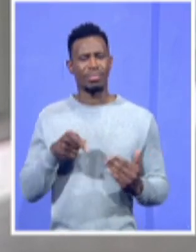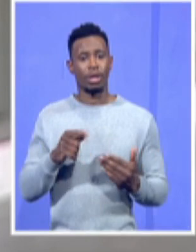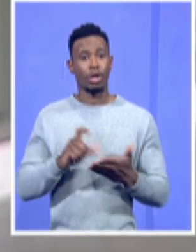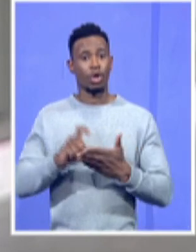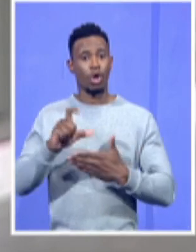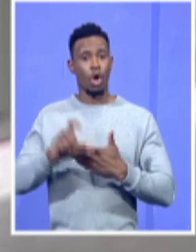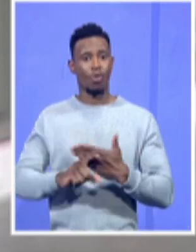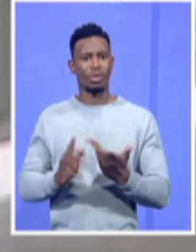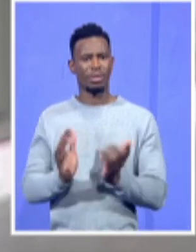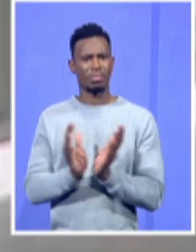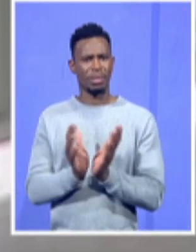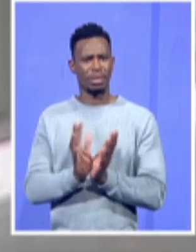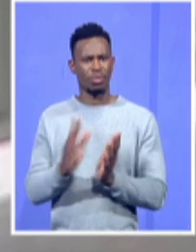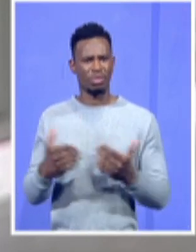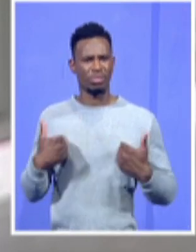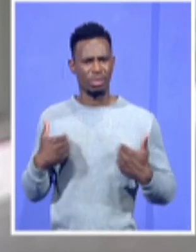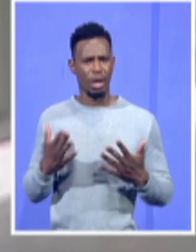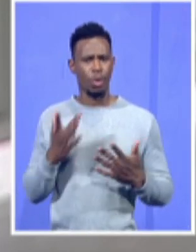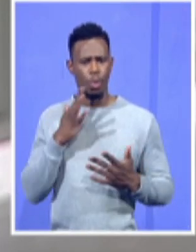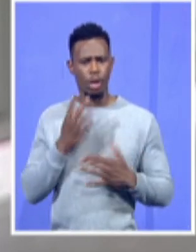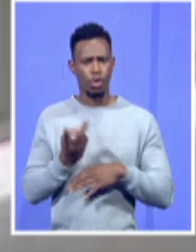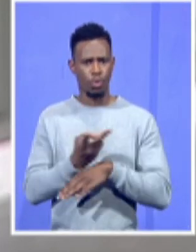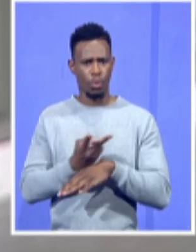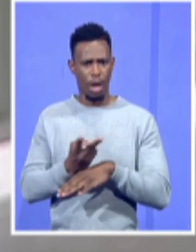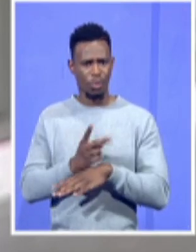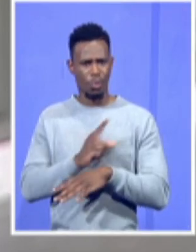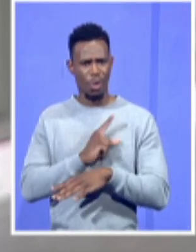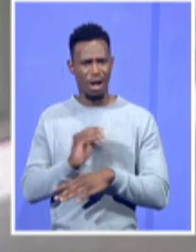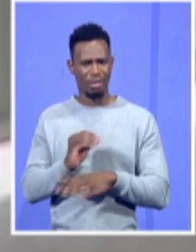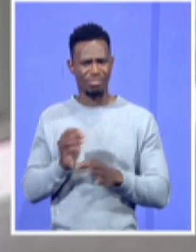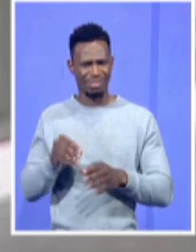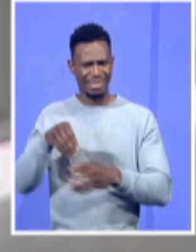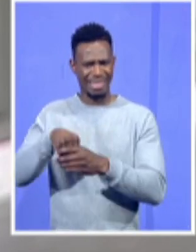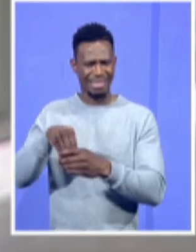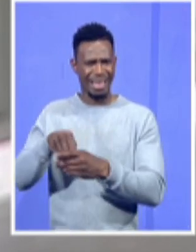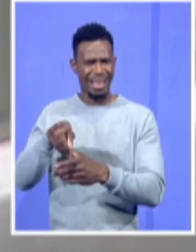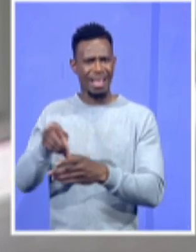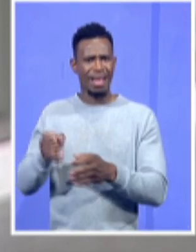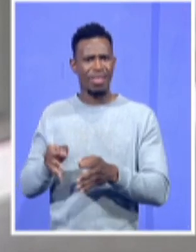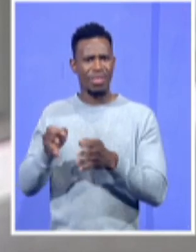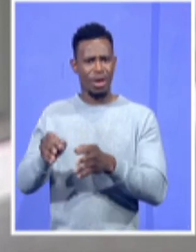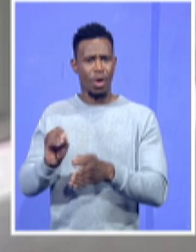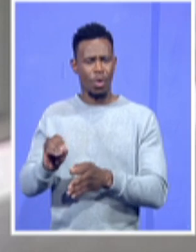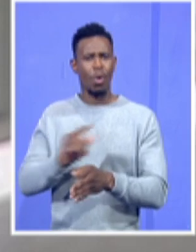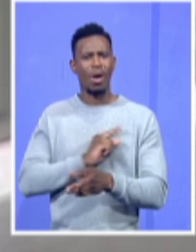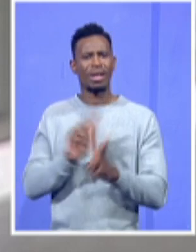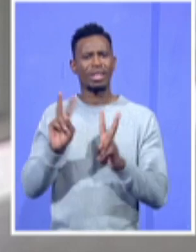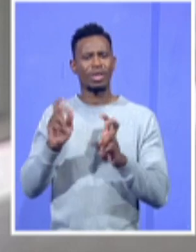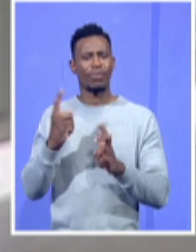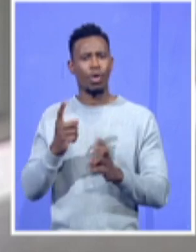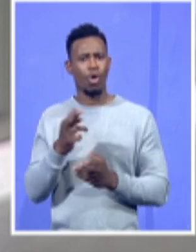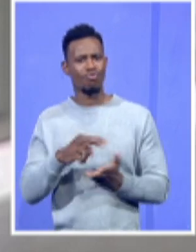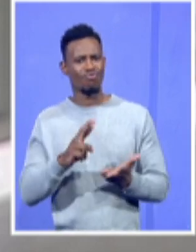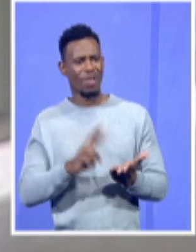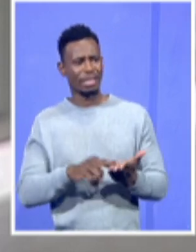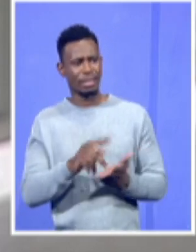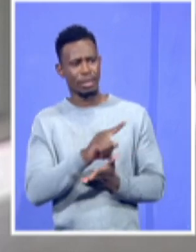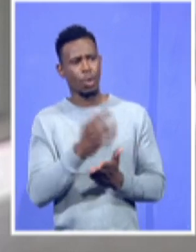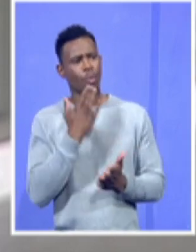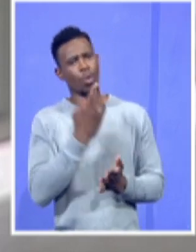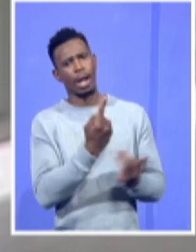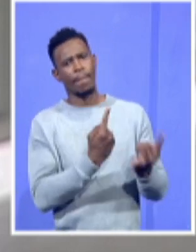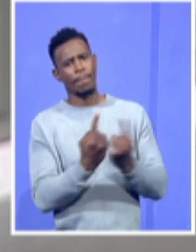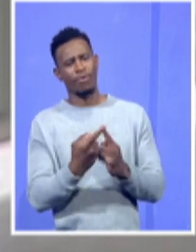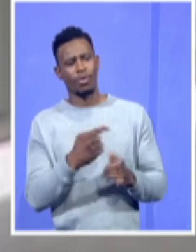ahead in about 2 hours as they are delayed inside with the issues of registering the delegates coming from